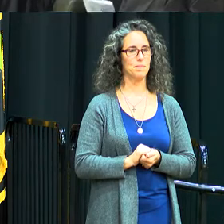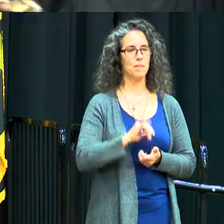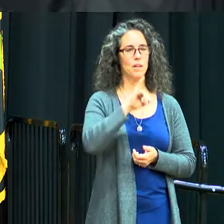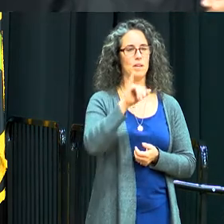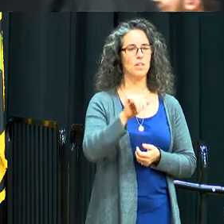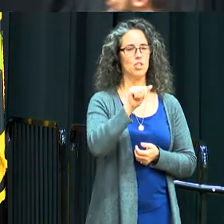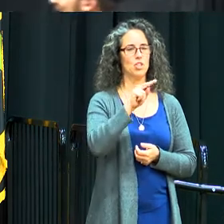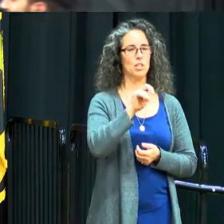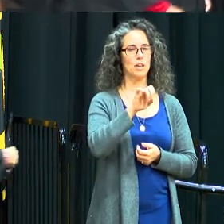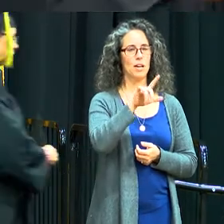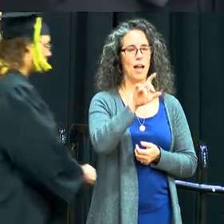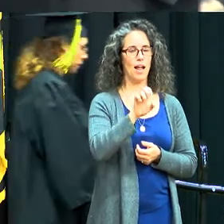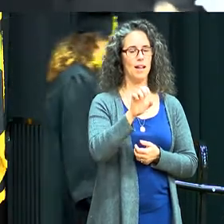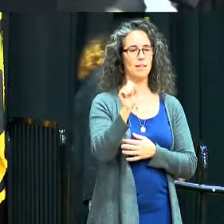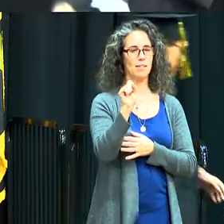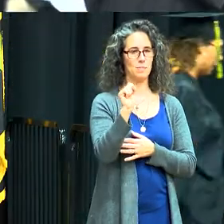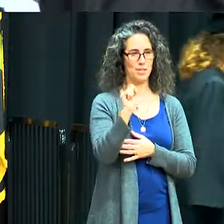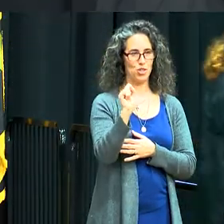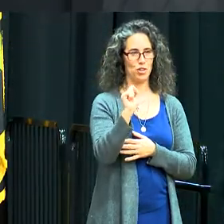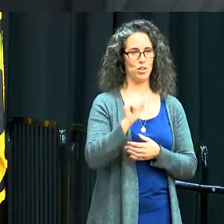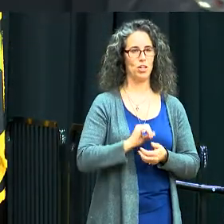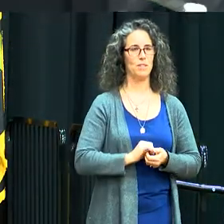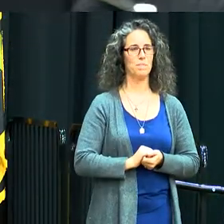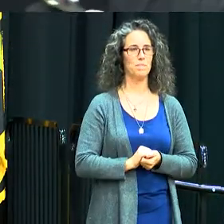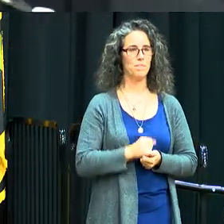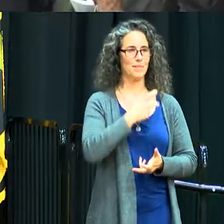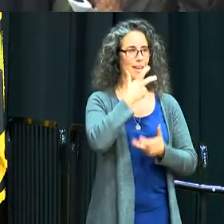Janelle Victoria Spencer.